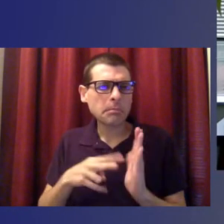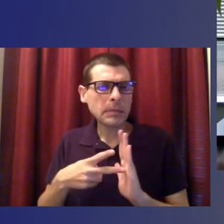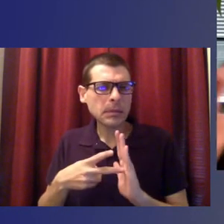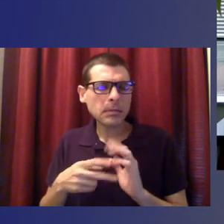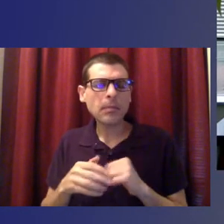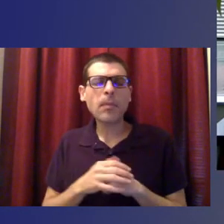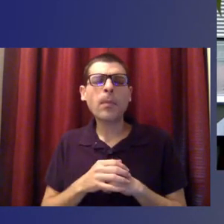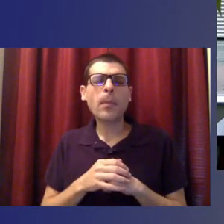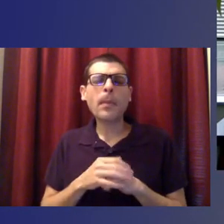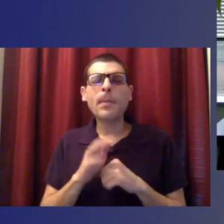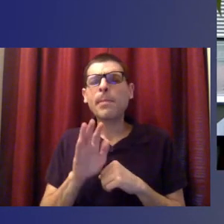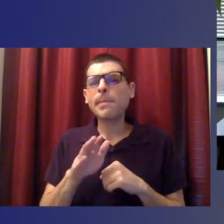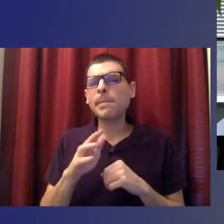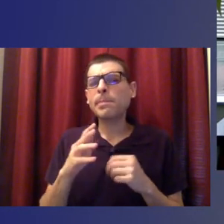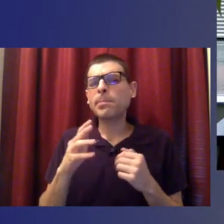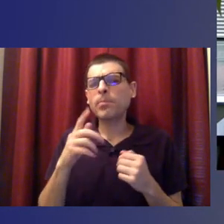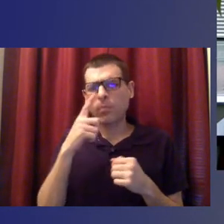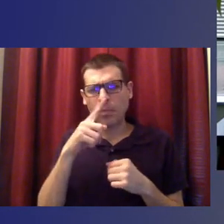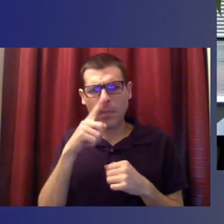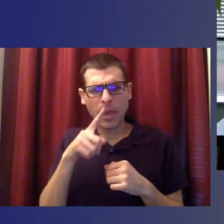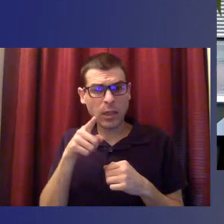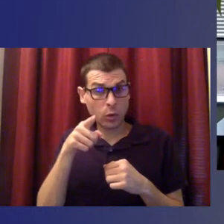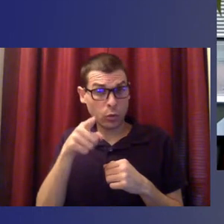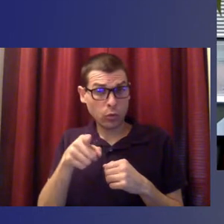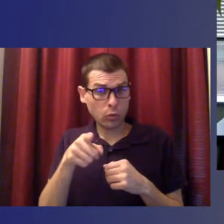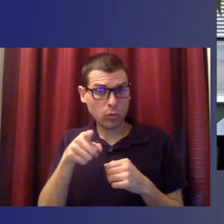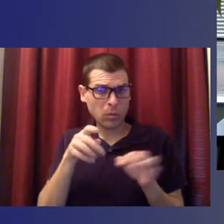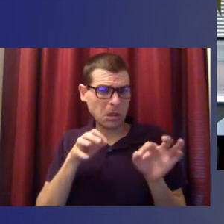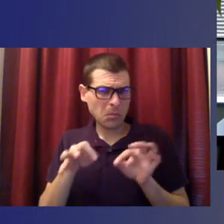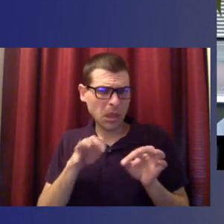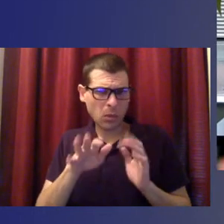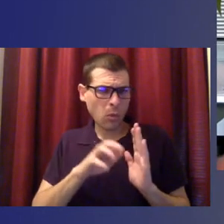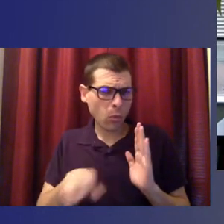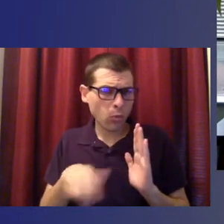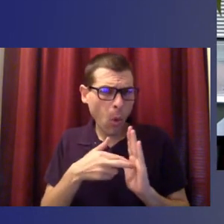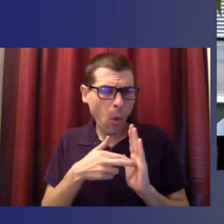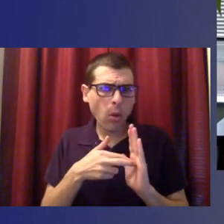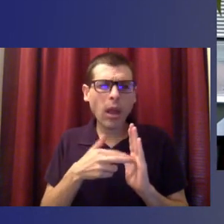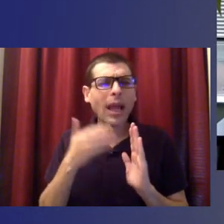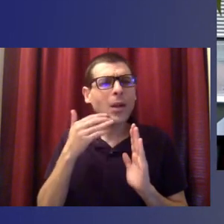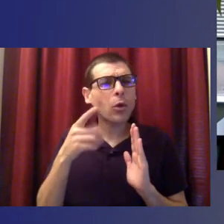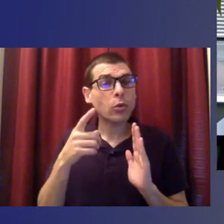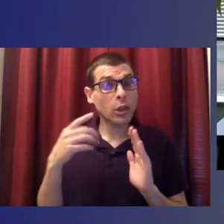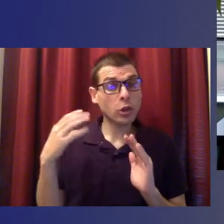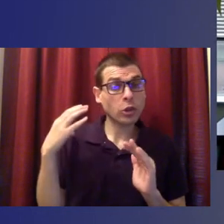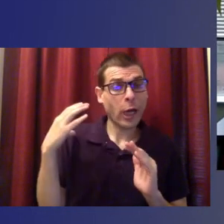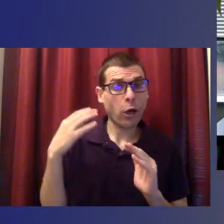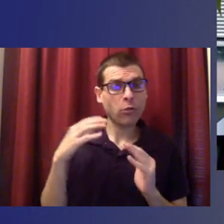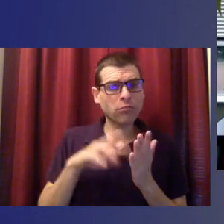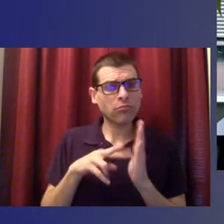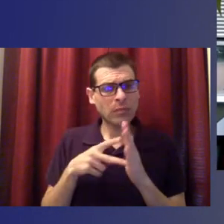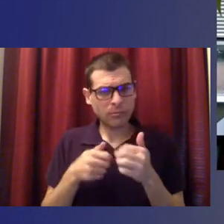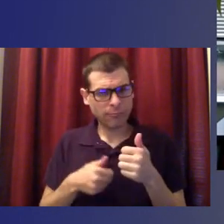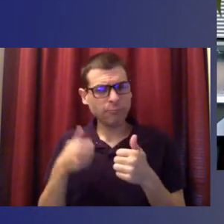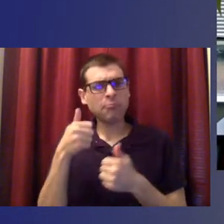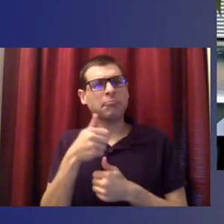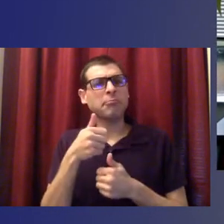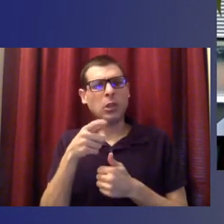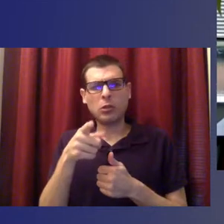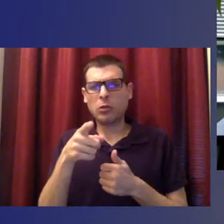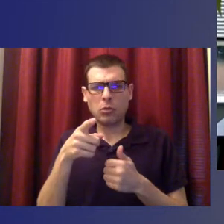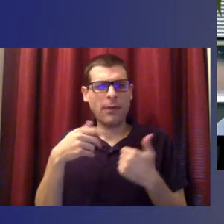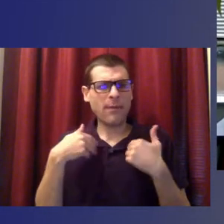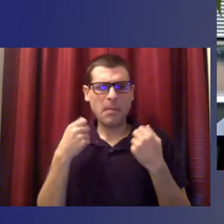how, as county chair, you actually oversee a number of departments which are really instrumental in addressing root causes of homelessness